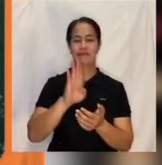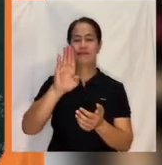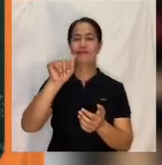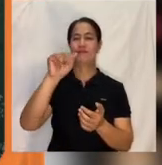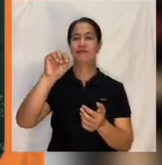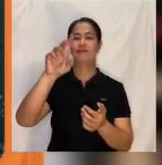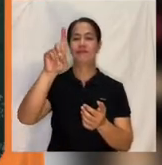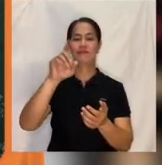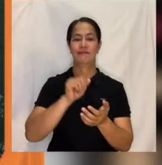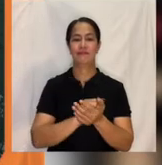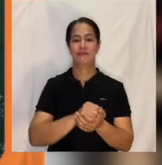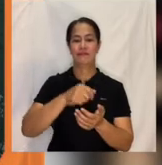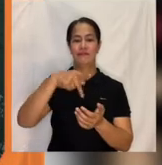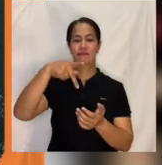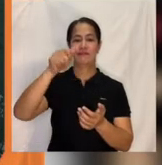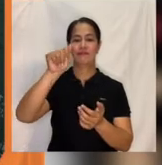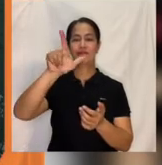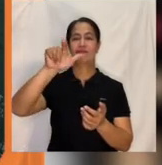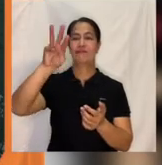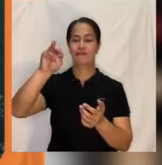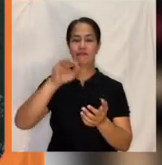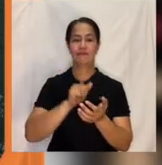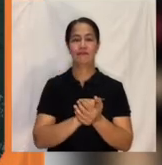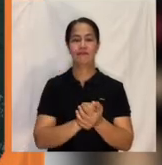band, palm,